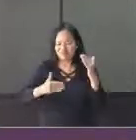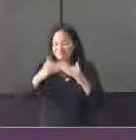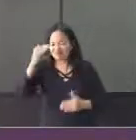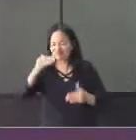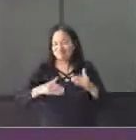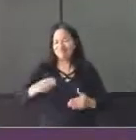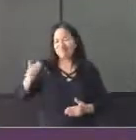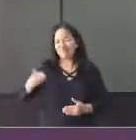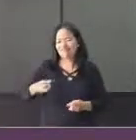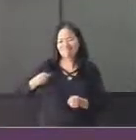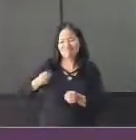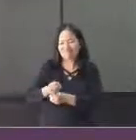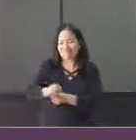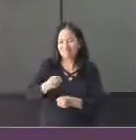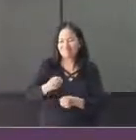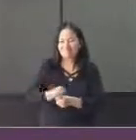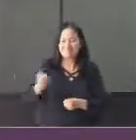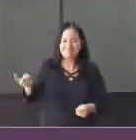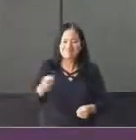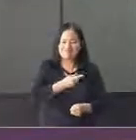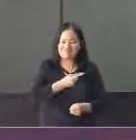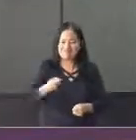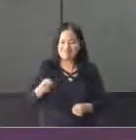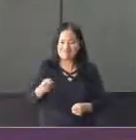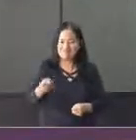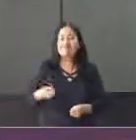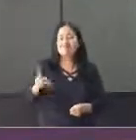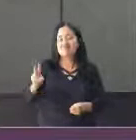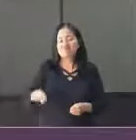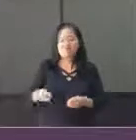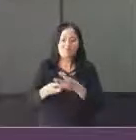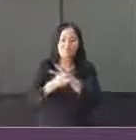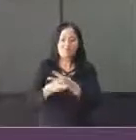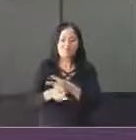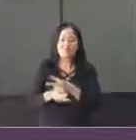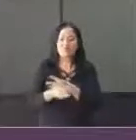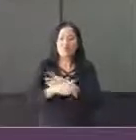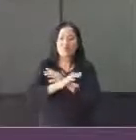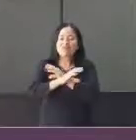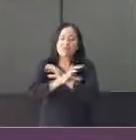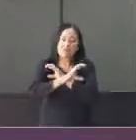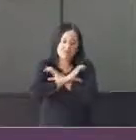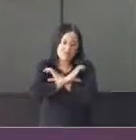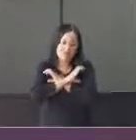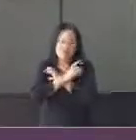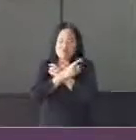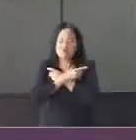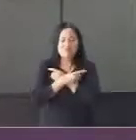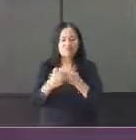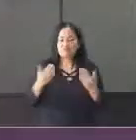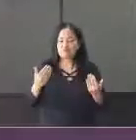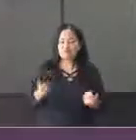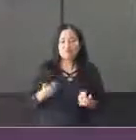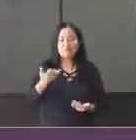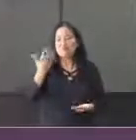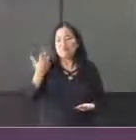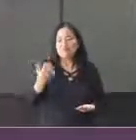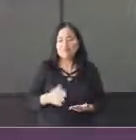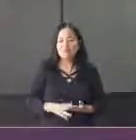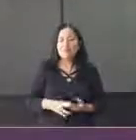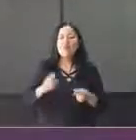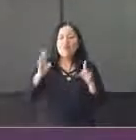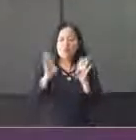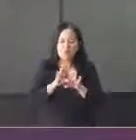to express the violence exercised by the system where the values and principles of society are based. This